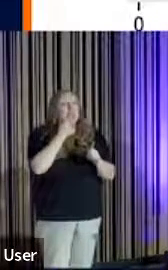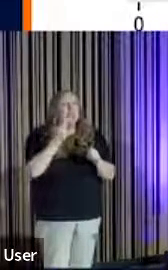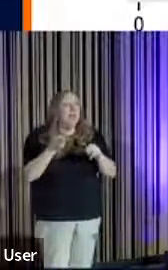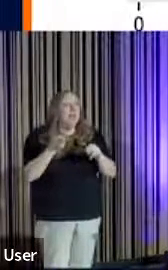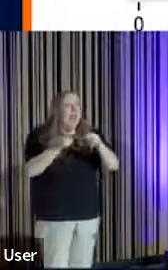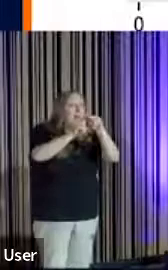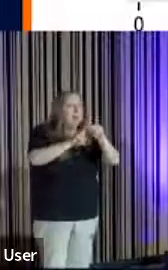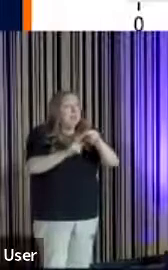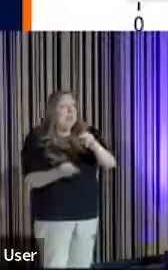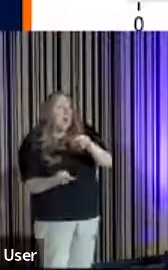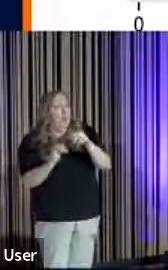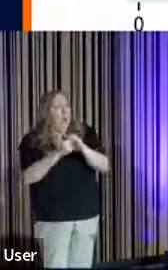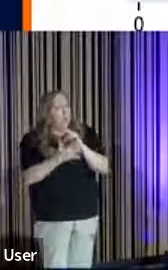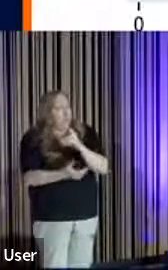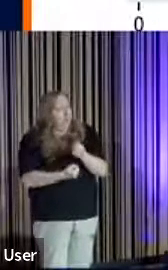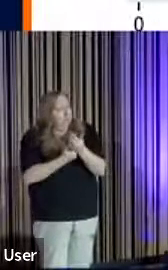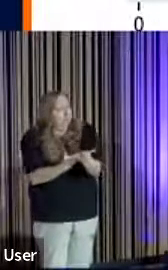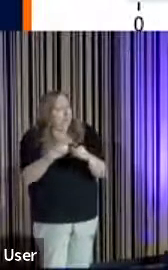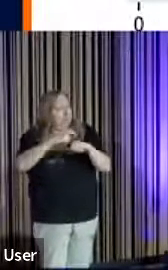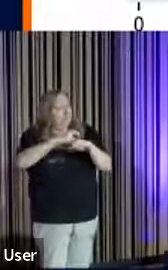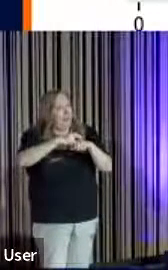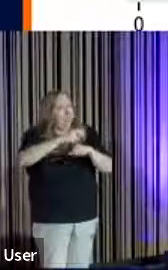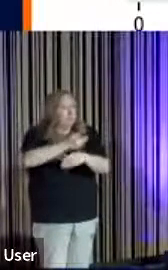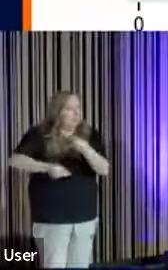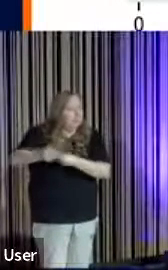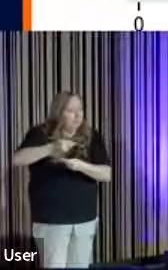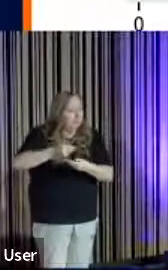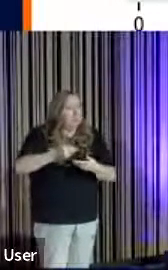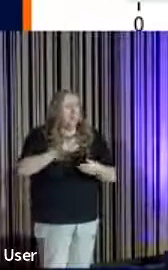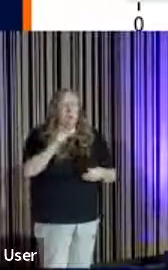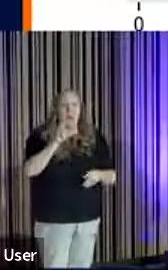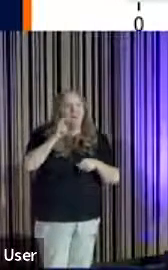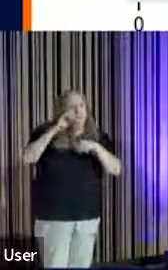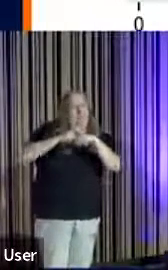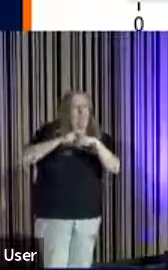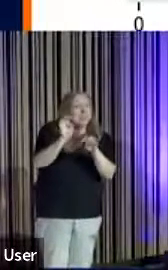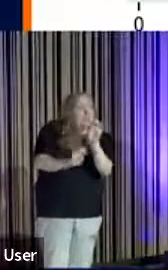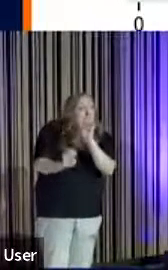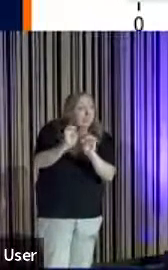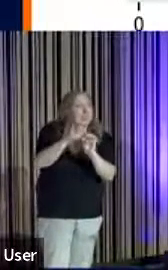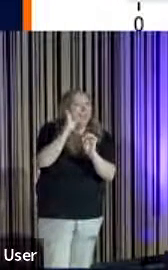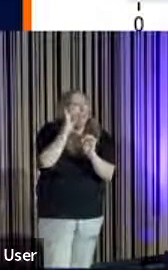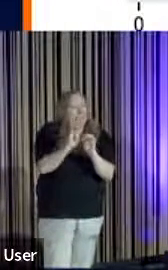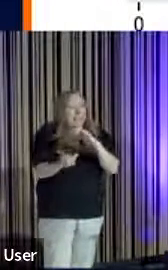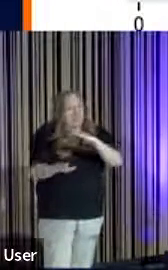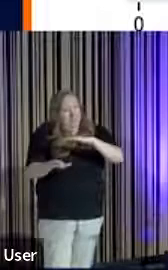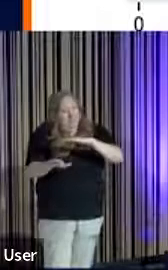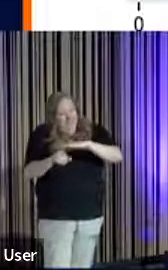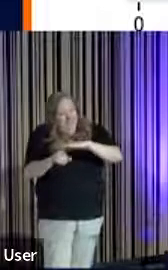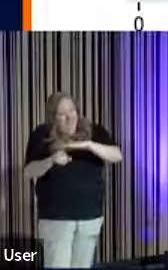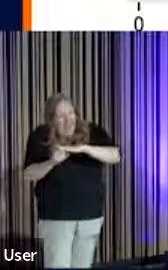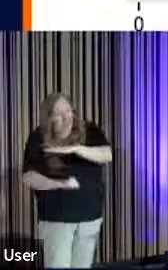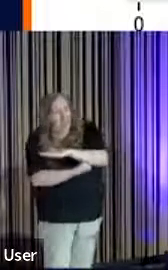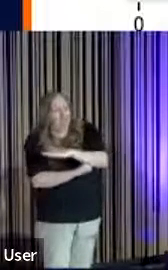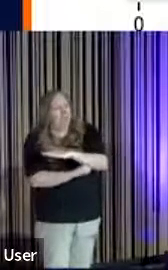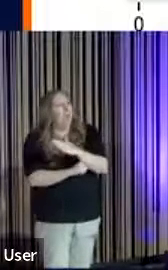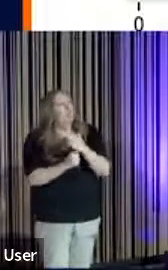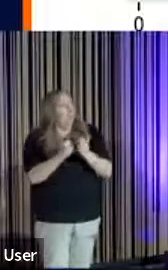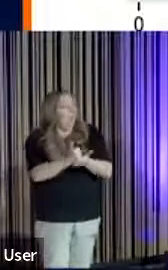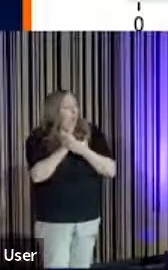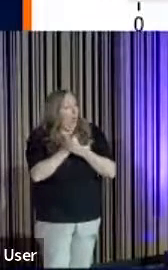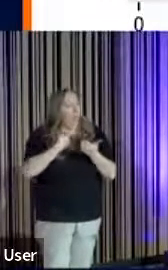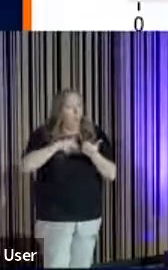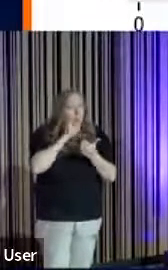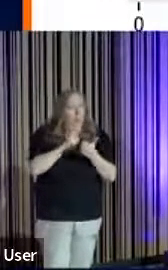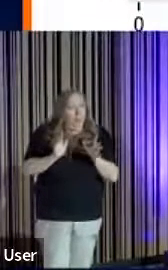grow. And so these virus cell experiments are actually the basis of what we hope will now drive global ocean predictive models